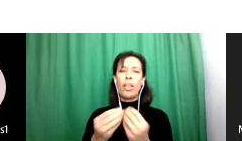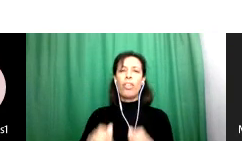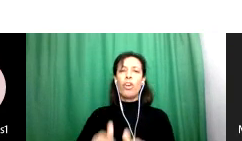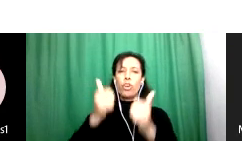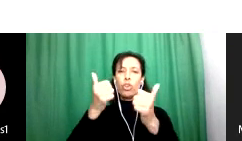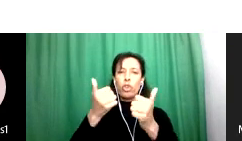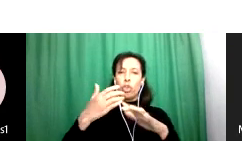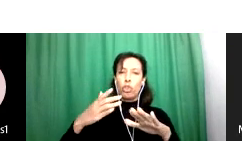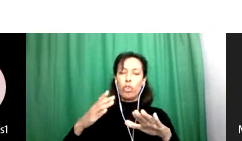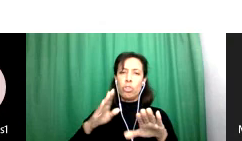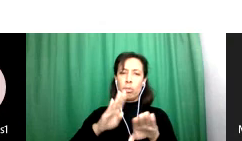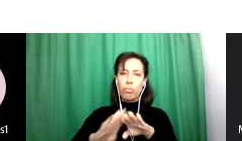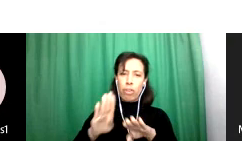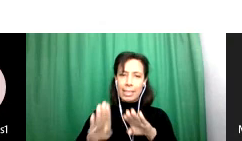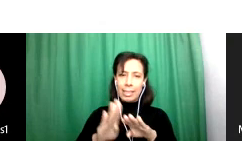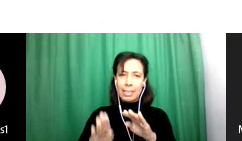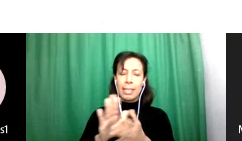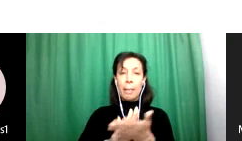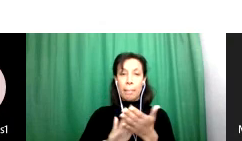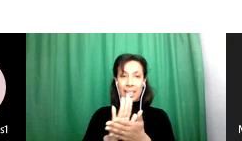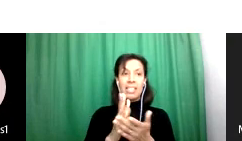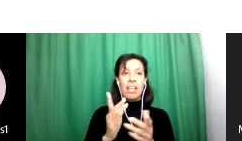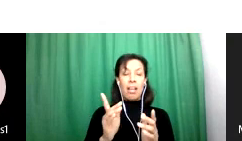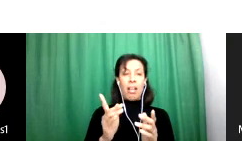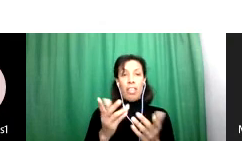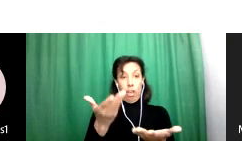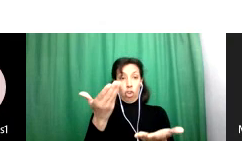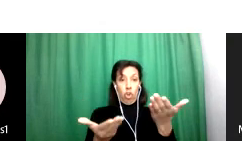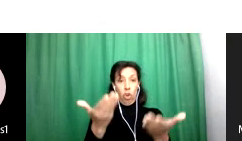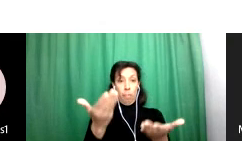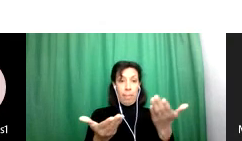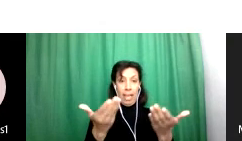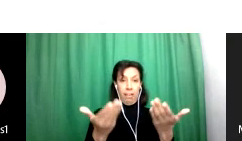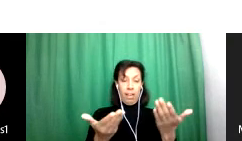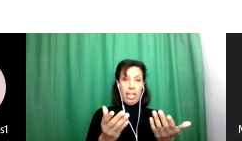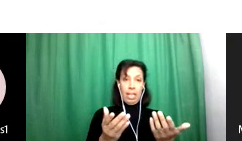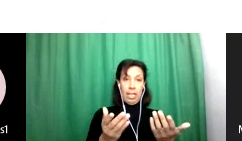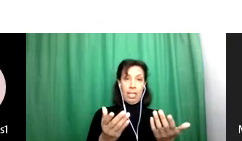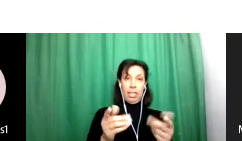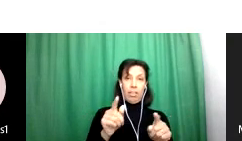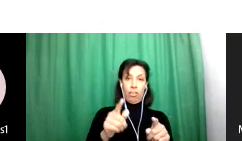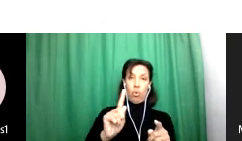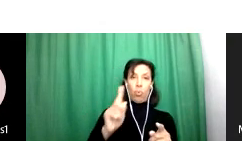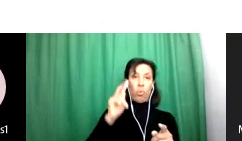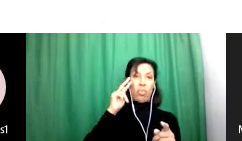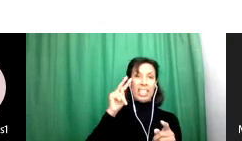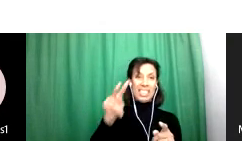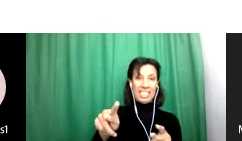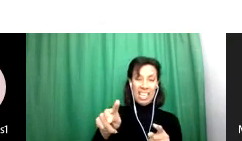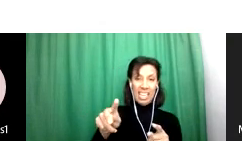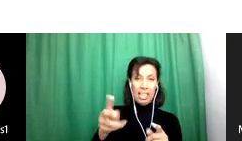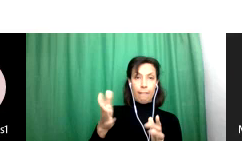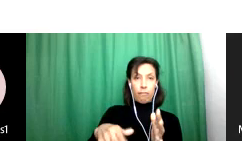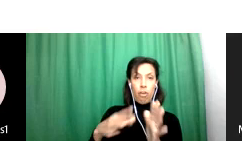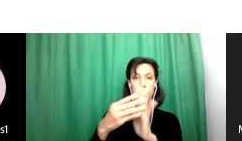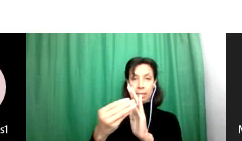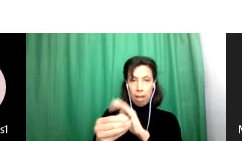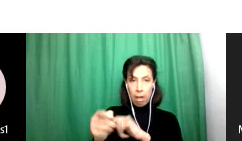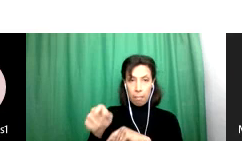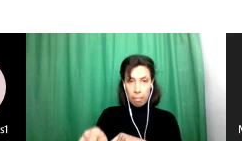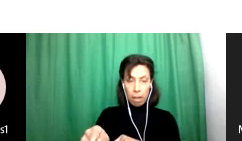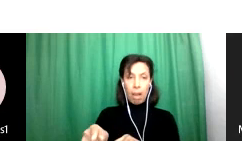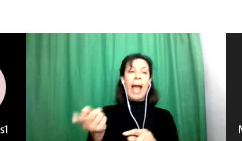about. They're making a comparison between what they see in the example and what